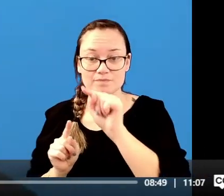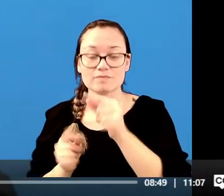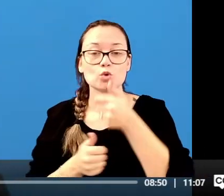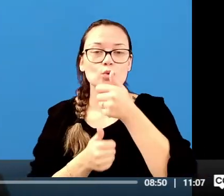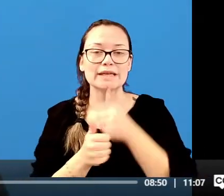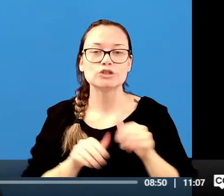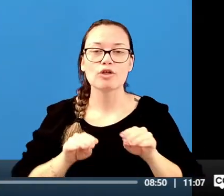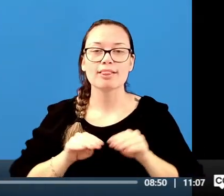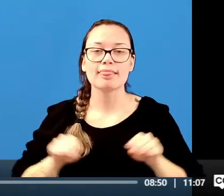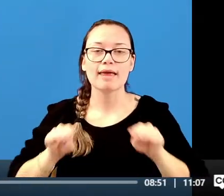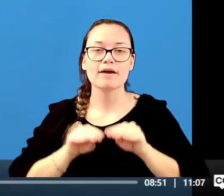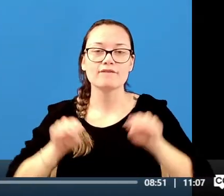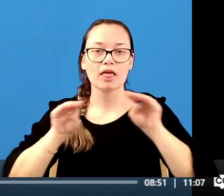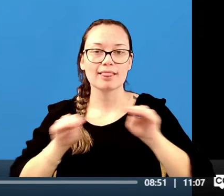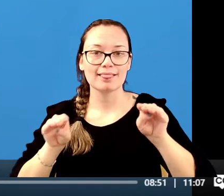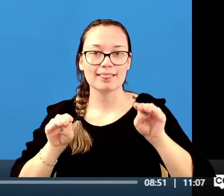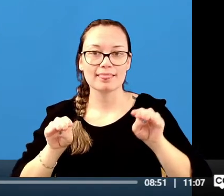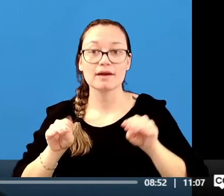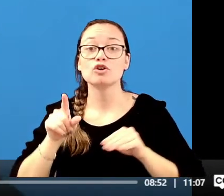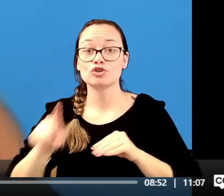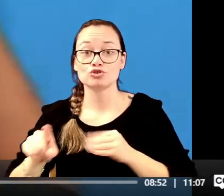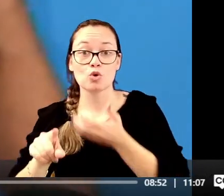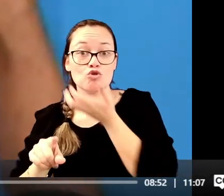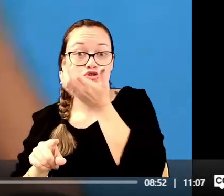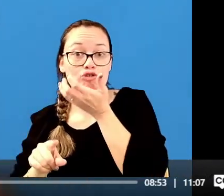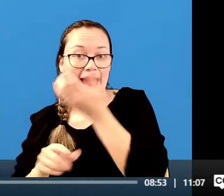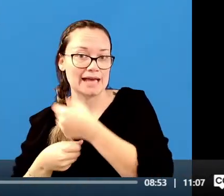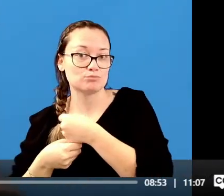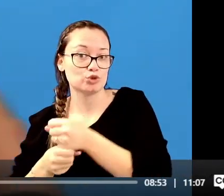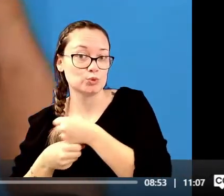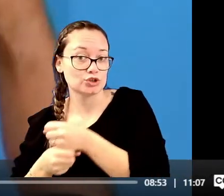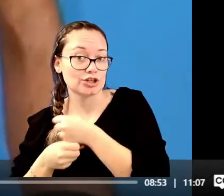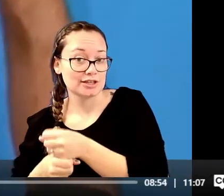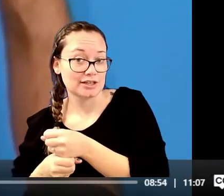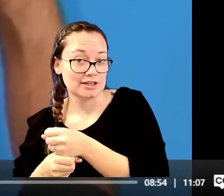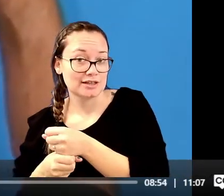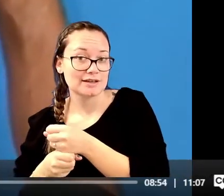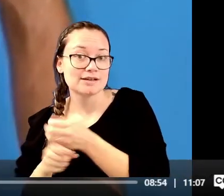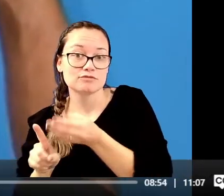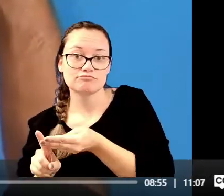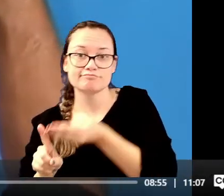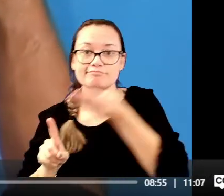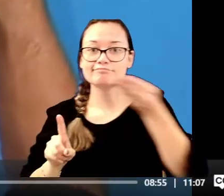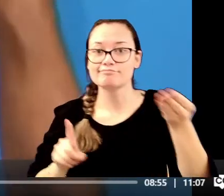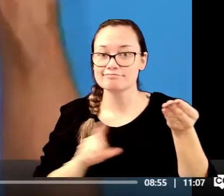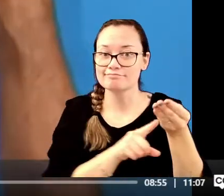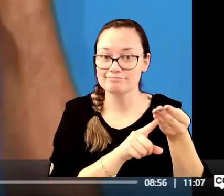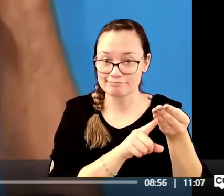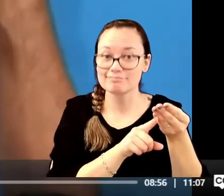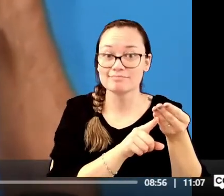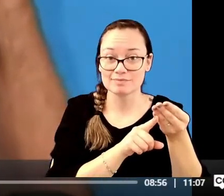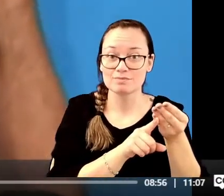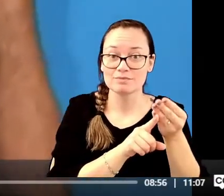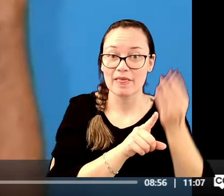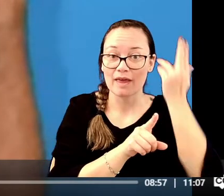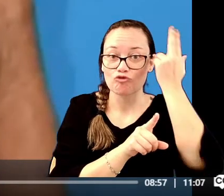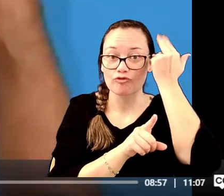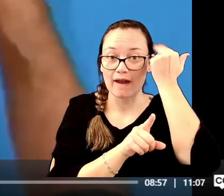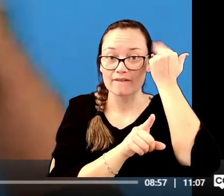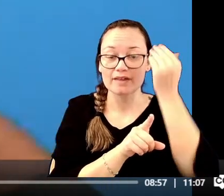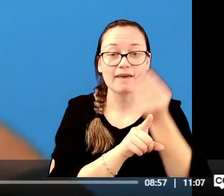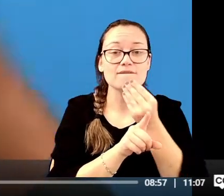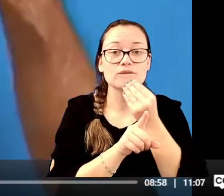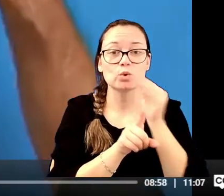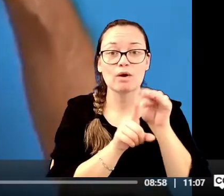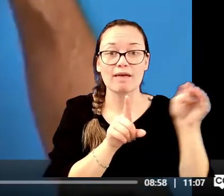levels, so grass is at the producer level, and then it's giving energy to the next trophic level, right? That food level or